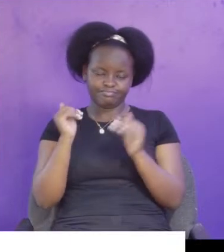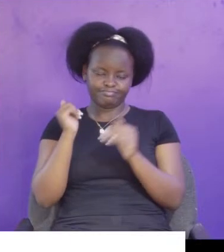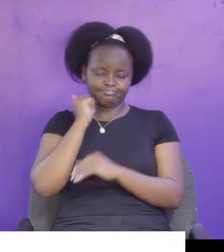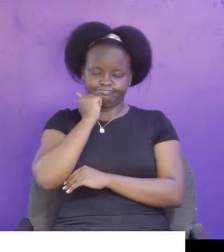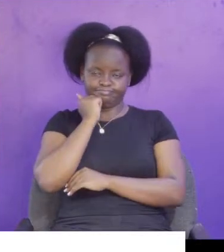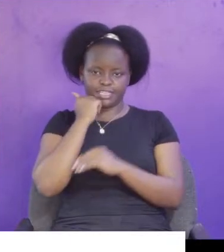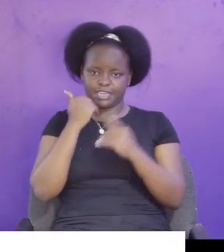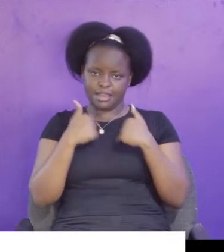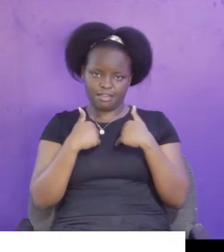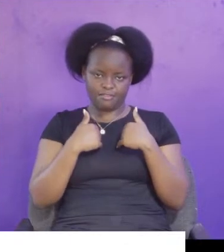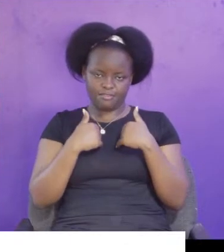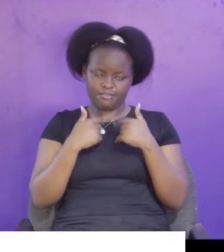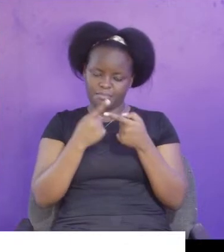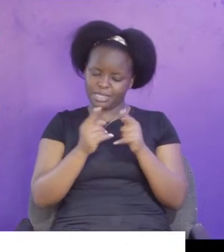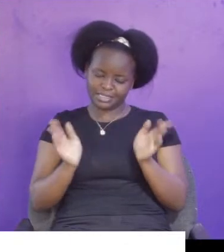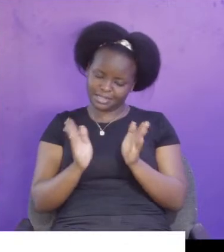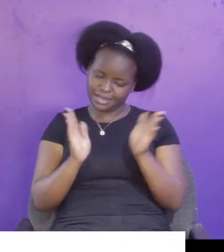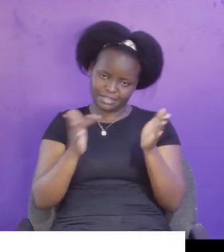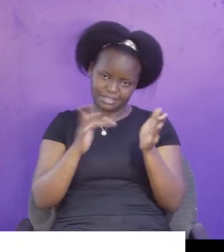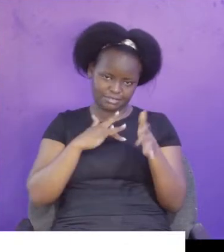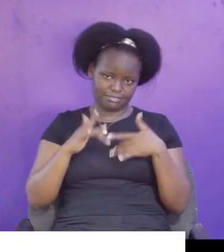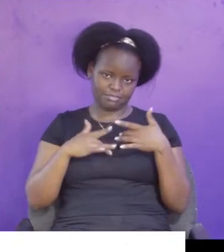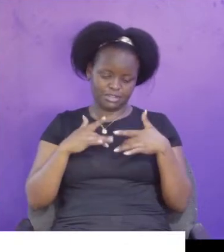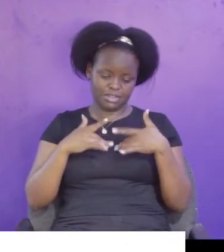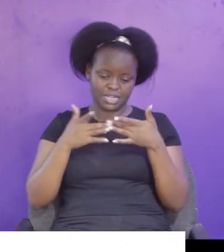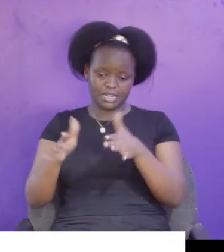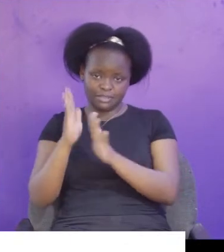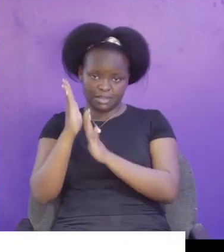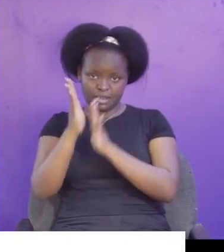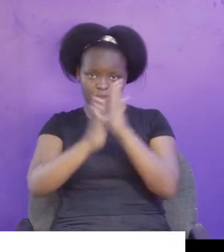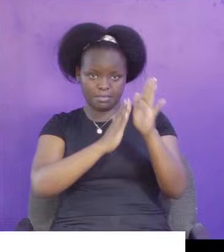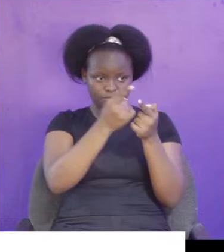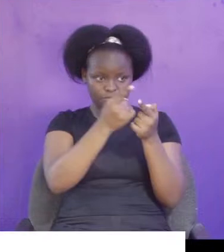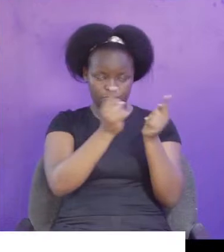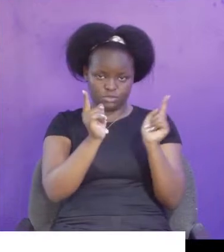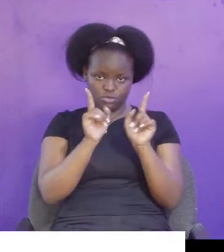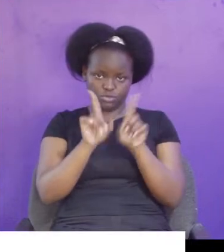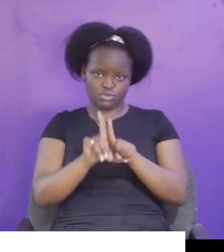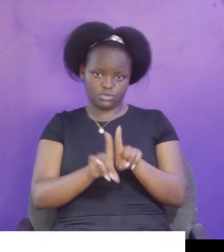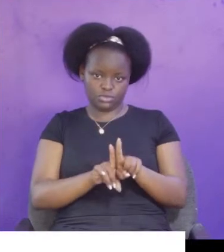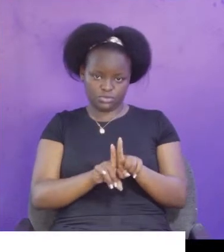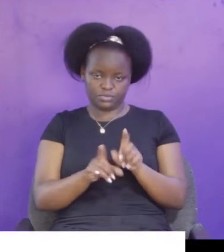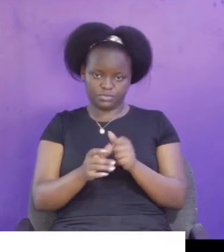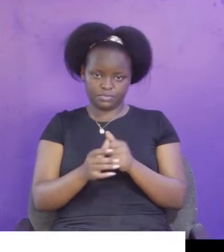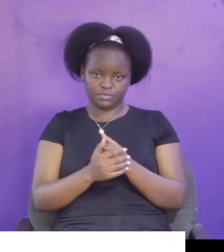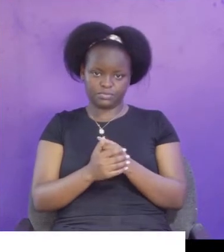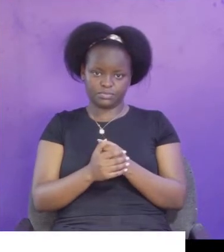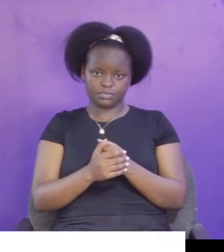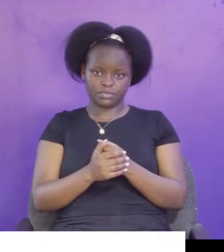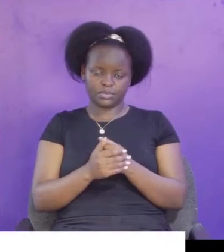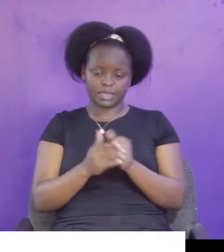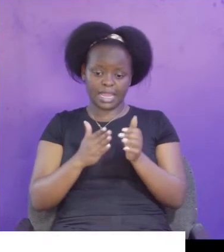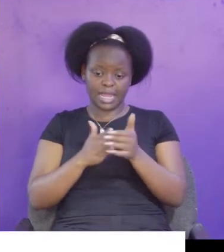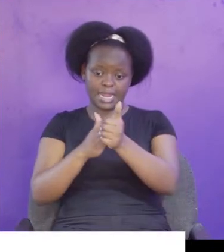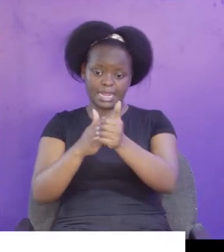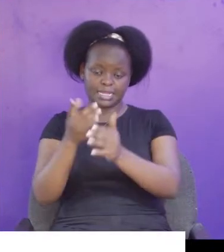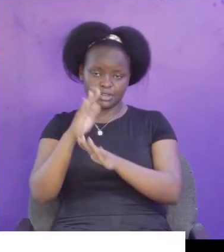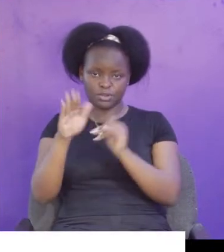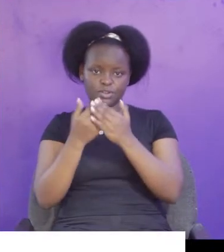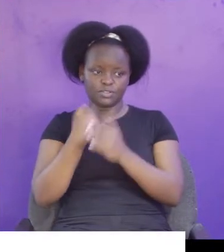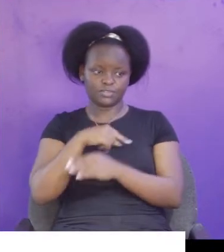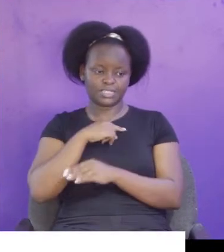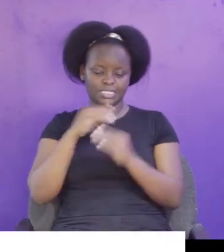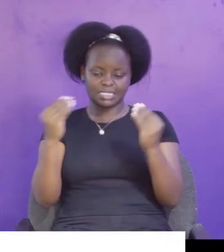heart, because he left a plan for you too. He led all of us, he taught us,